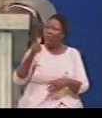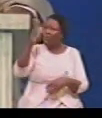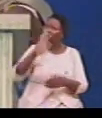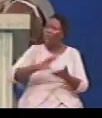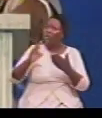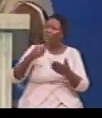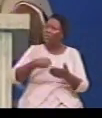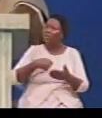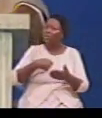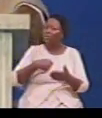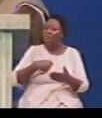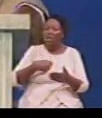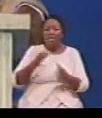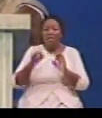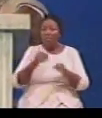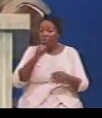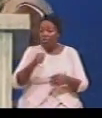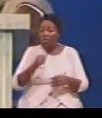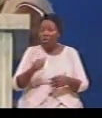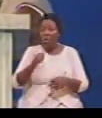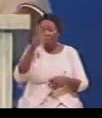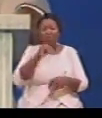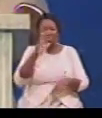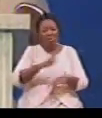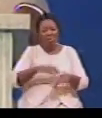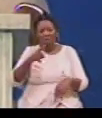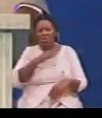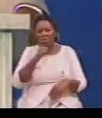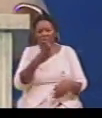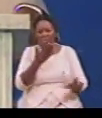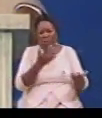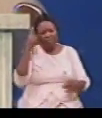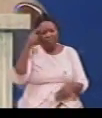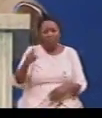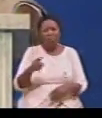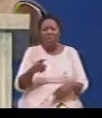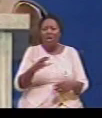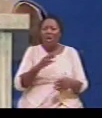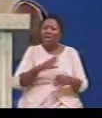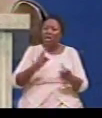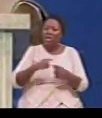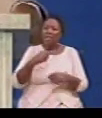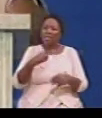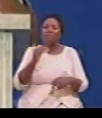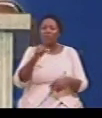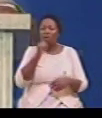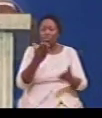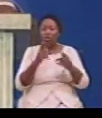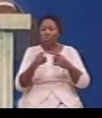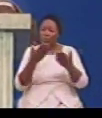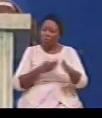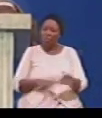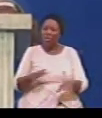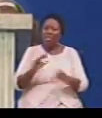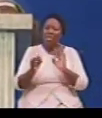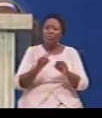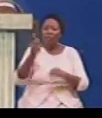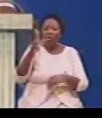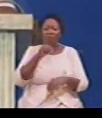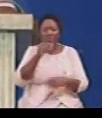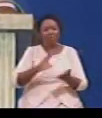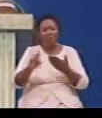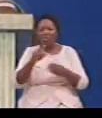be waiting for you. And he wouldn't say he doesn't want you to perish if he would not forgive you. Of course,